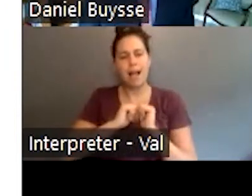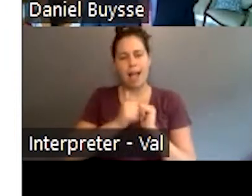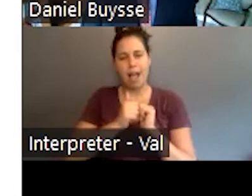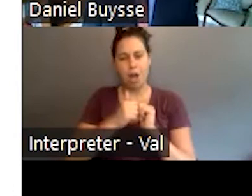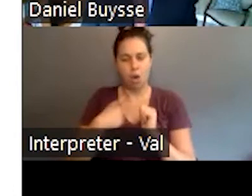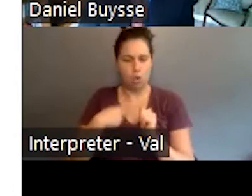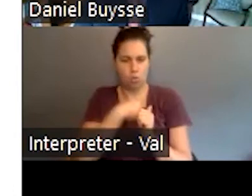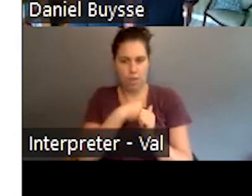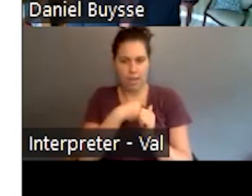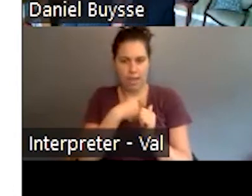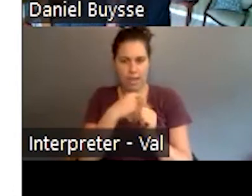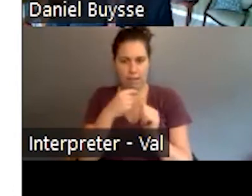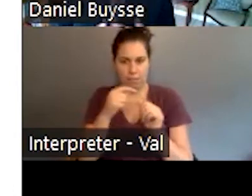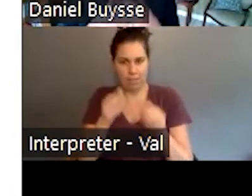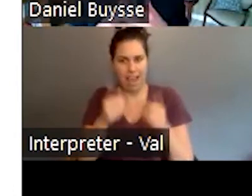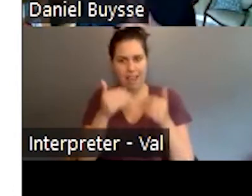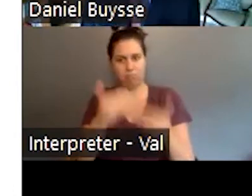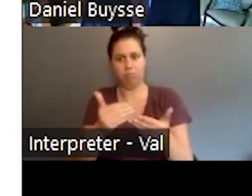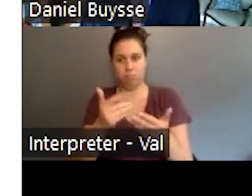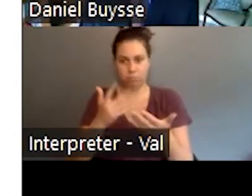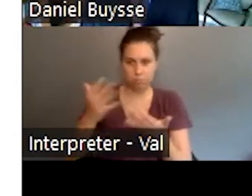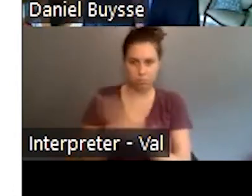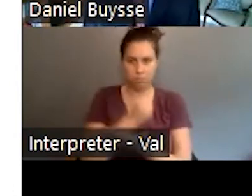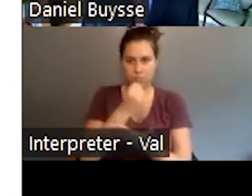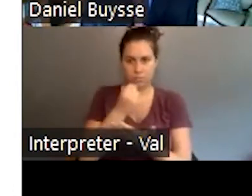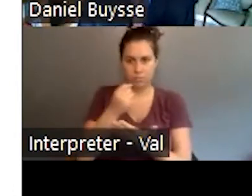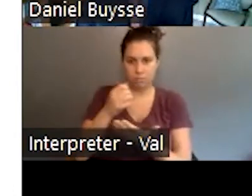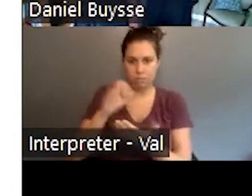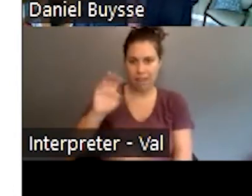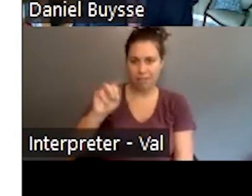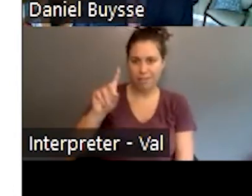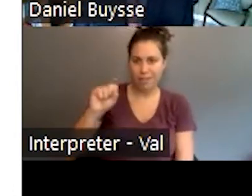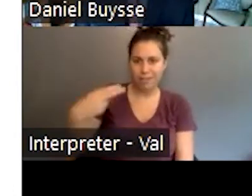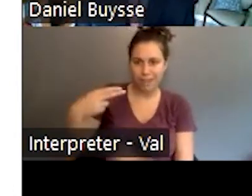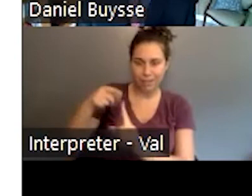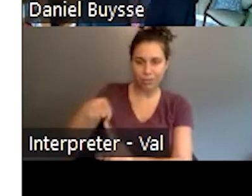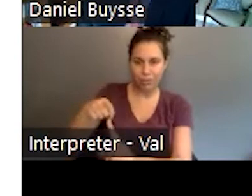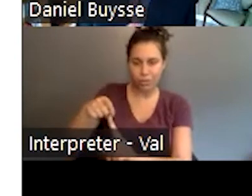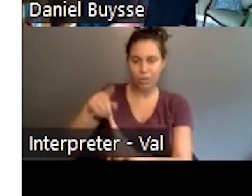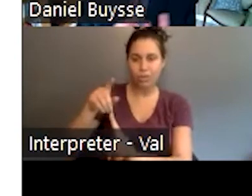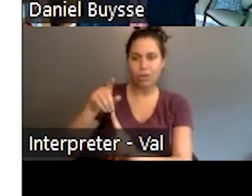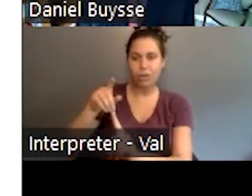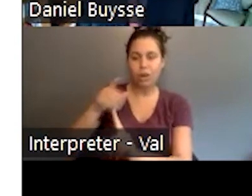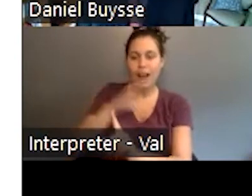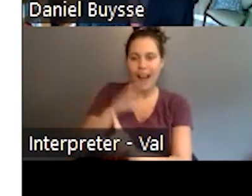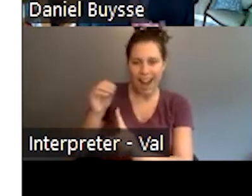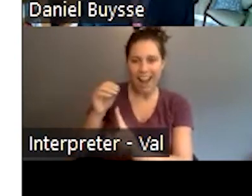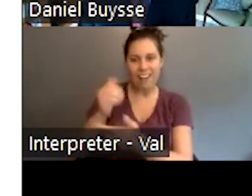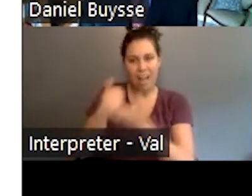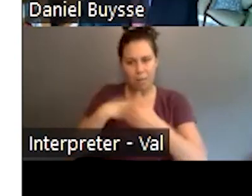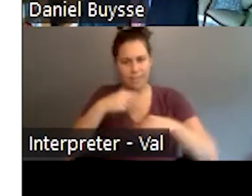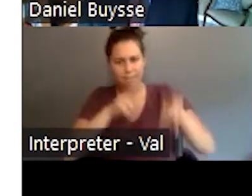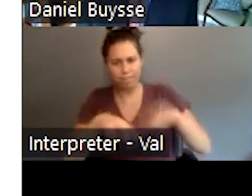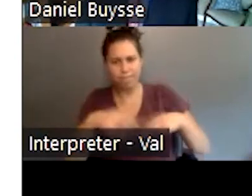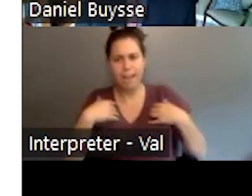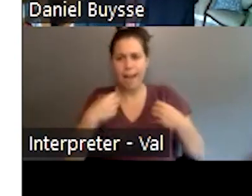can start working with this multidimensional construct to examine health outcomes. In order to